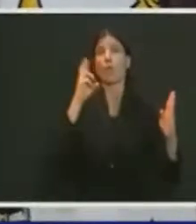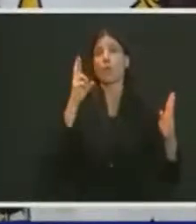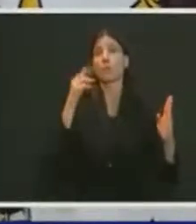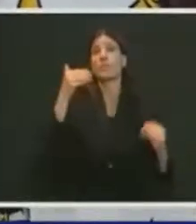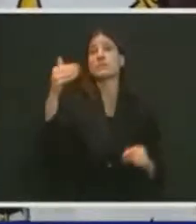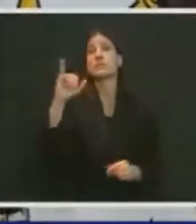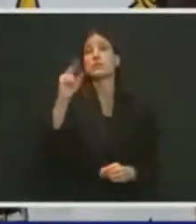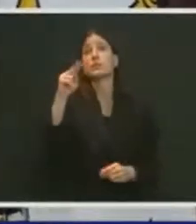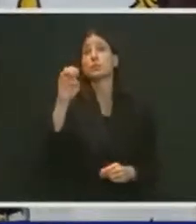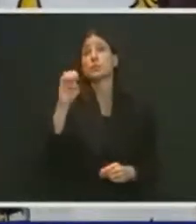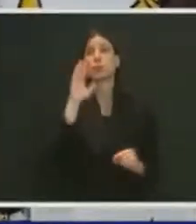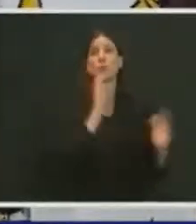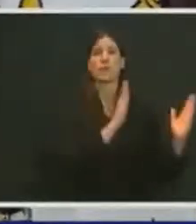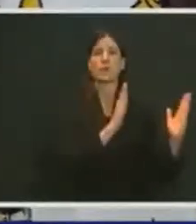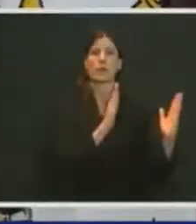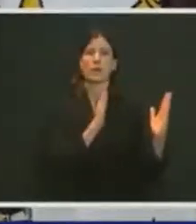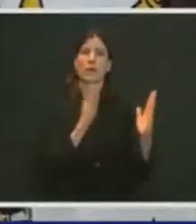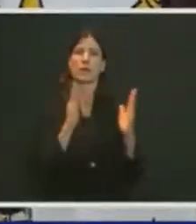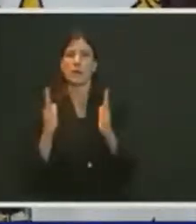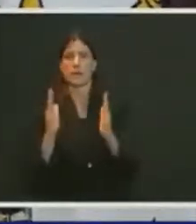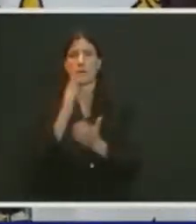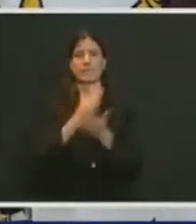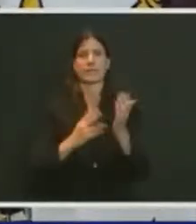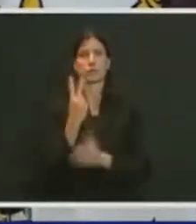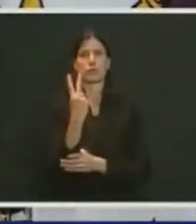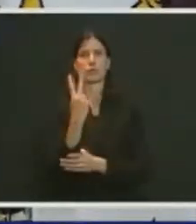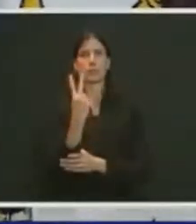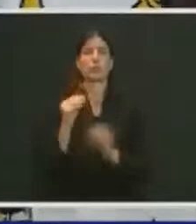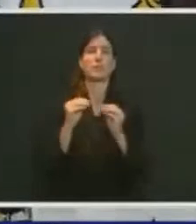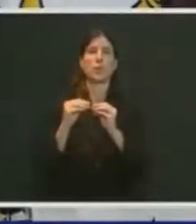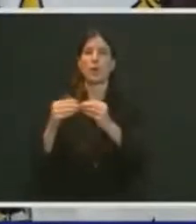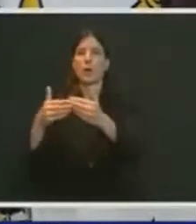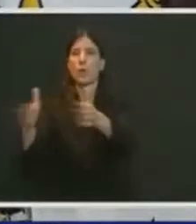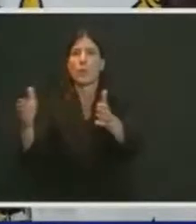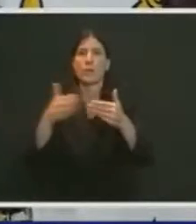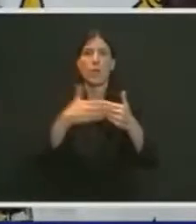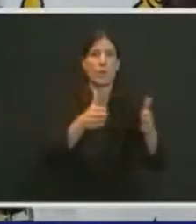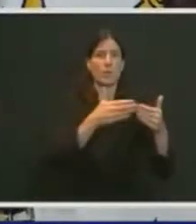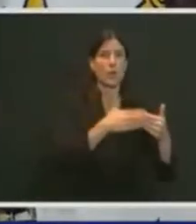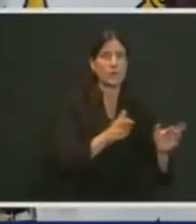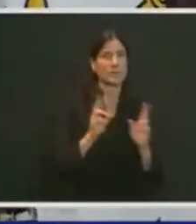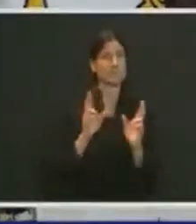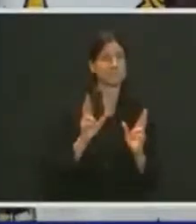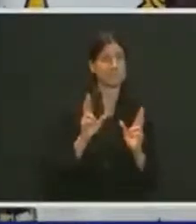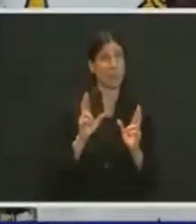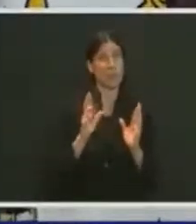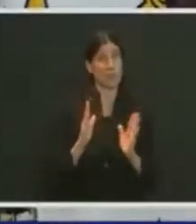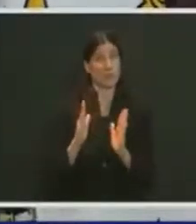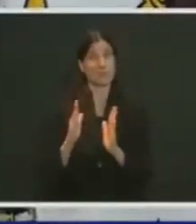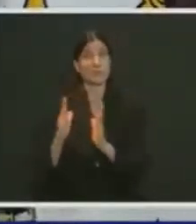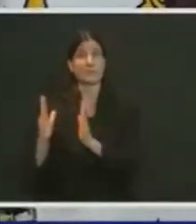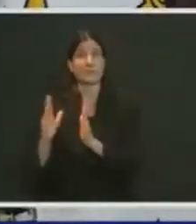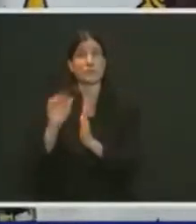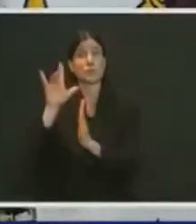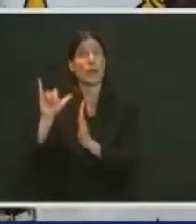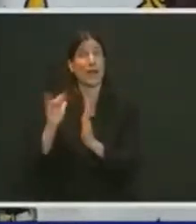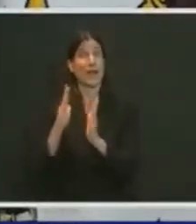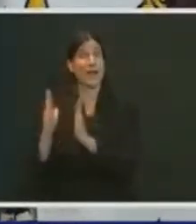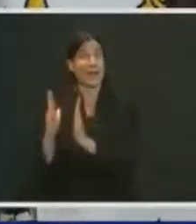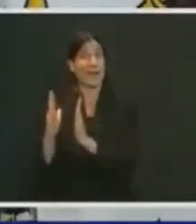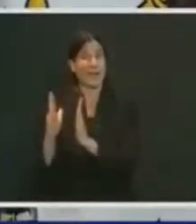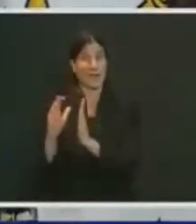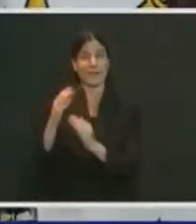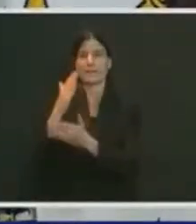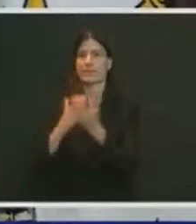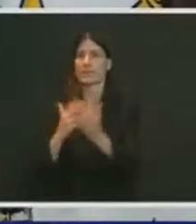hopefully, knock on wood, very early in July, we'd be moving on to phase 3. And what we want to do in